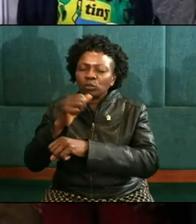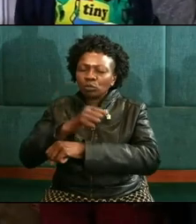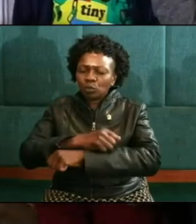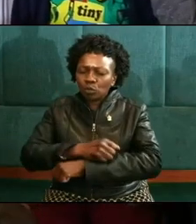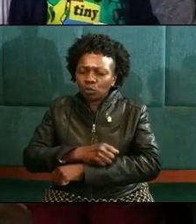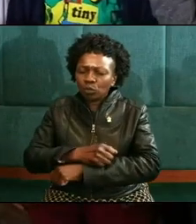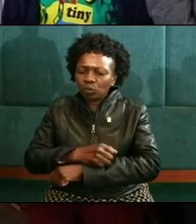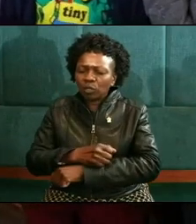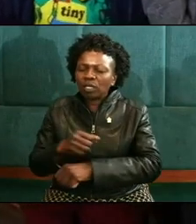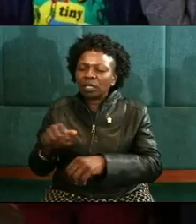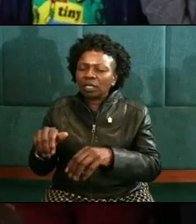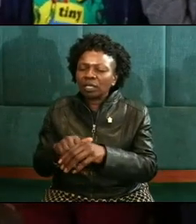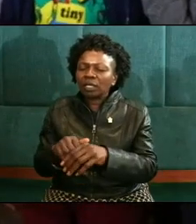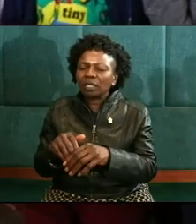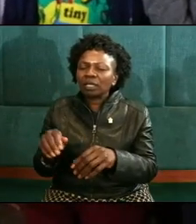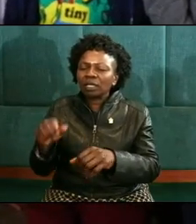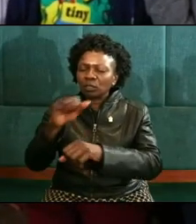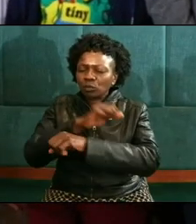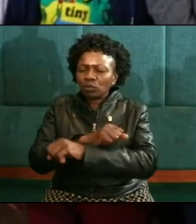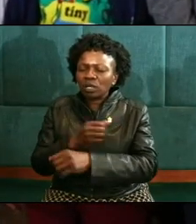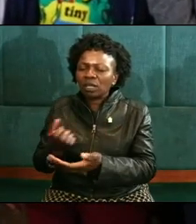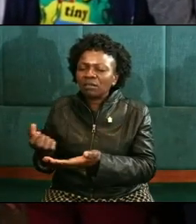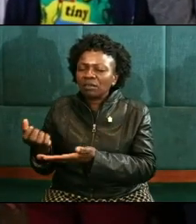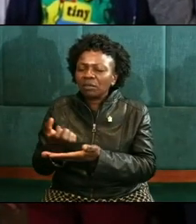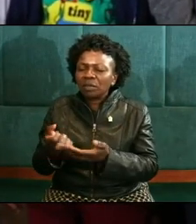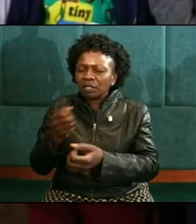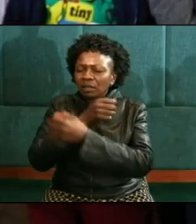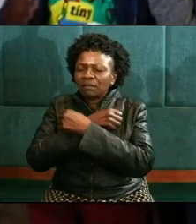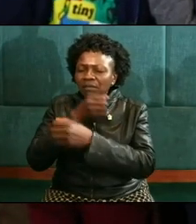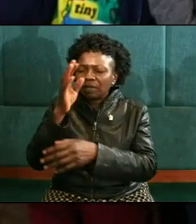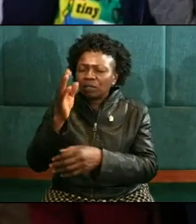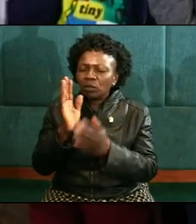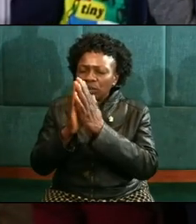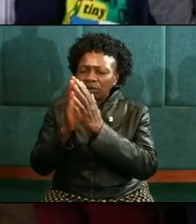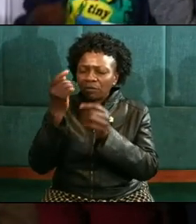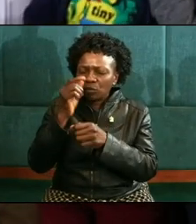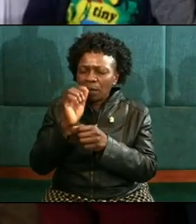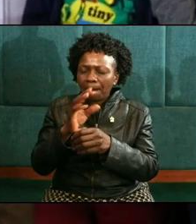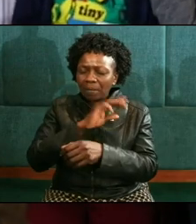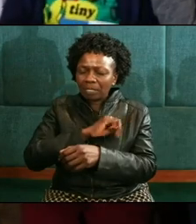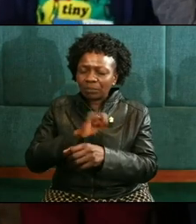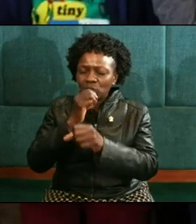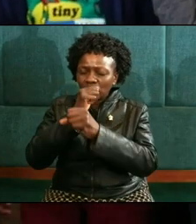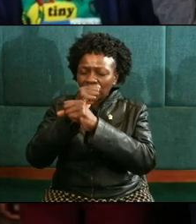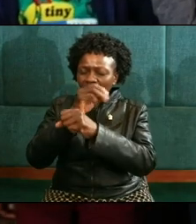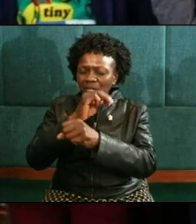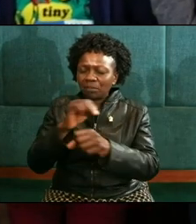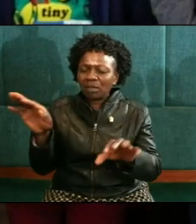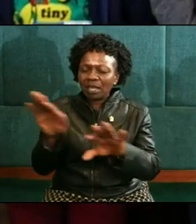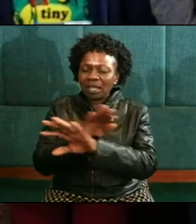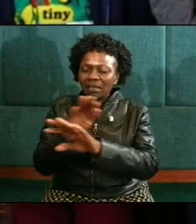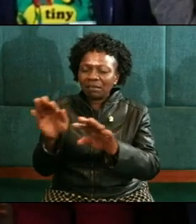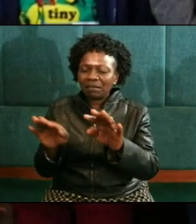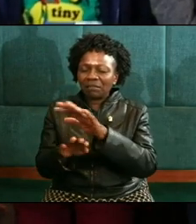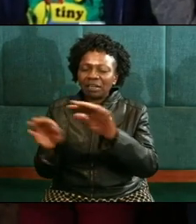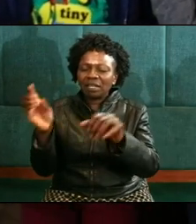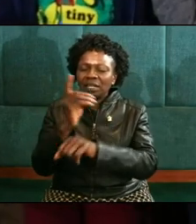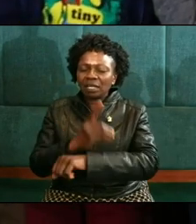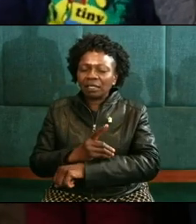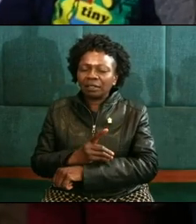school environment. Loving Father, we pray for your mercies that you protect them every day.